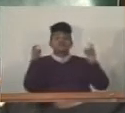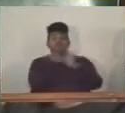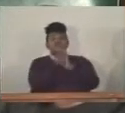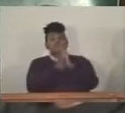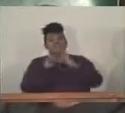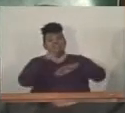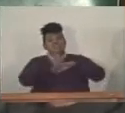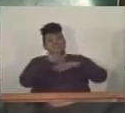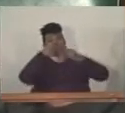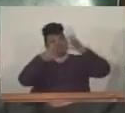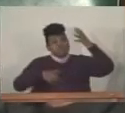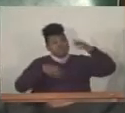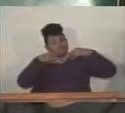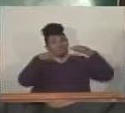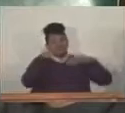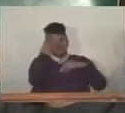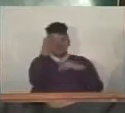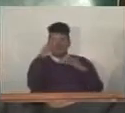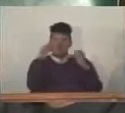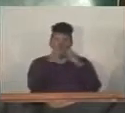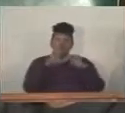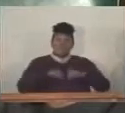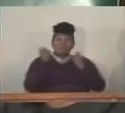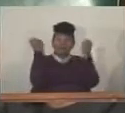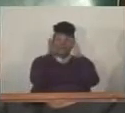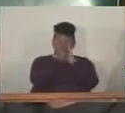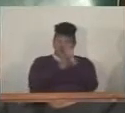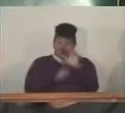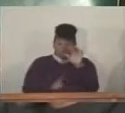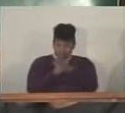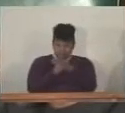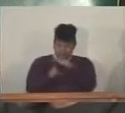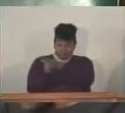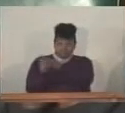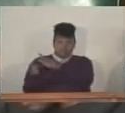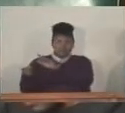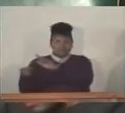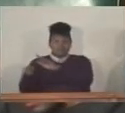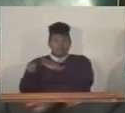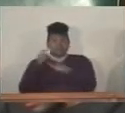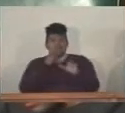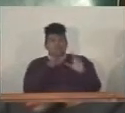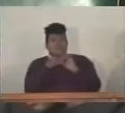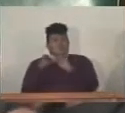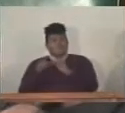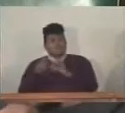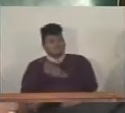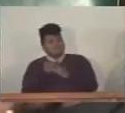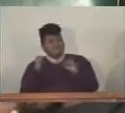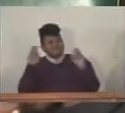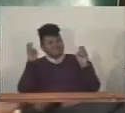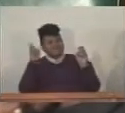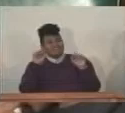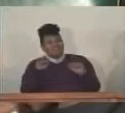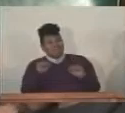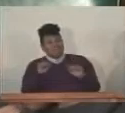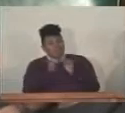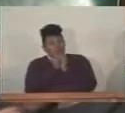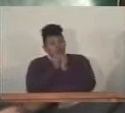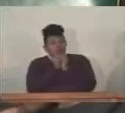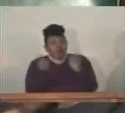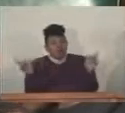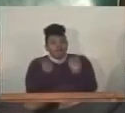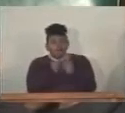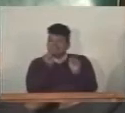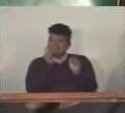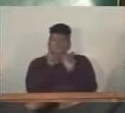character and may be tried together. It is to be noted, however, Mr. President, that offenses under the Gun Court Act may be tried